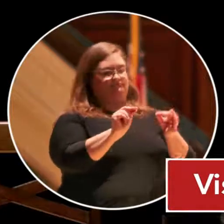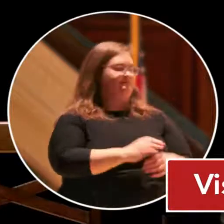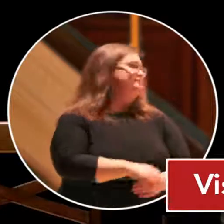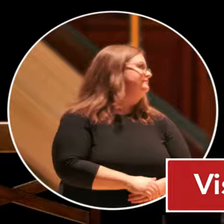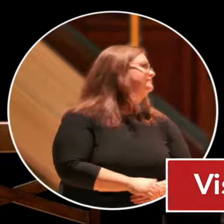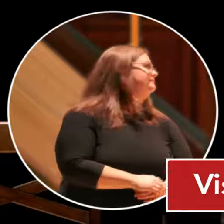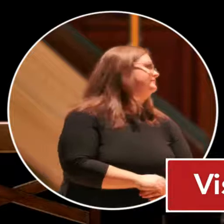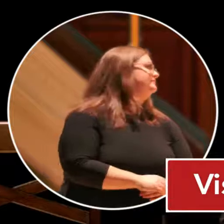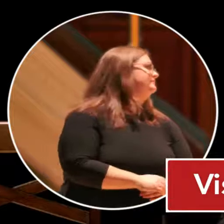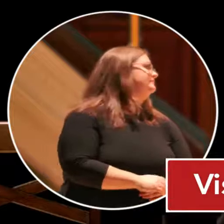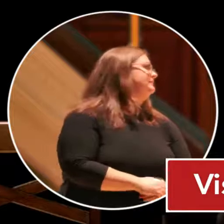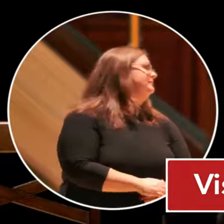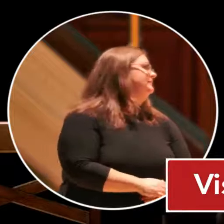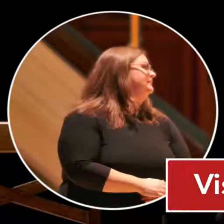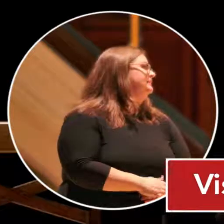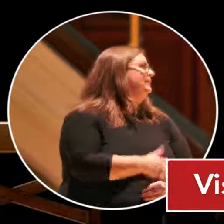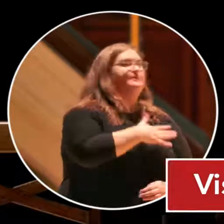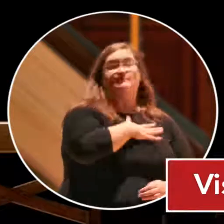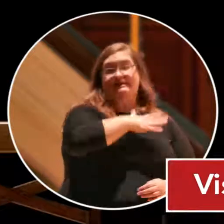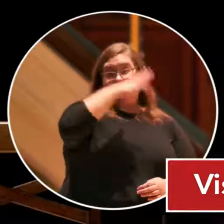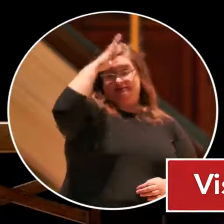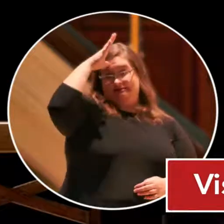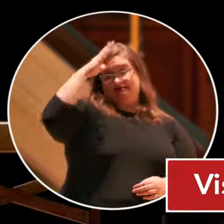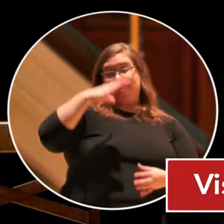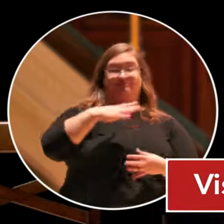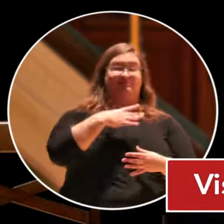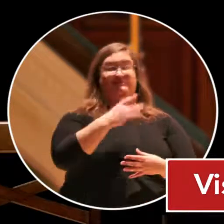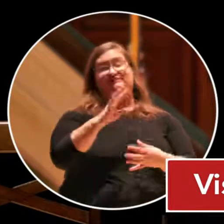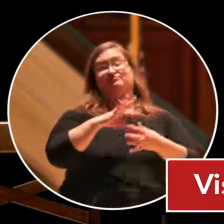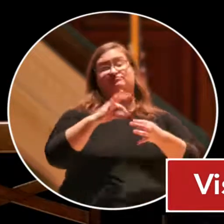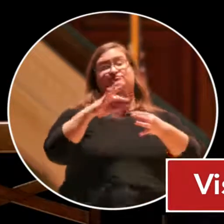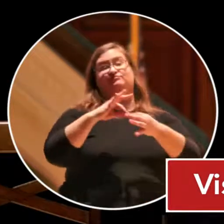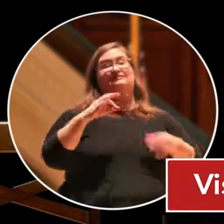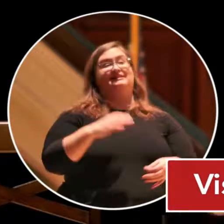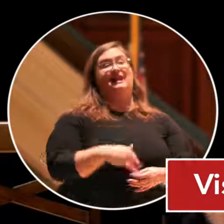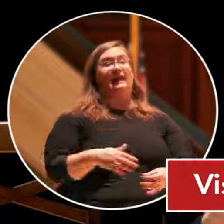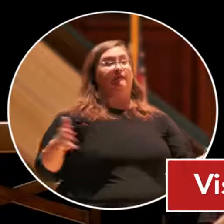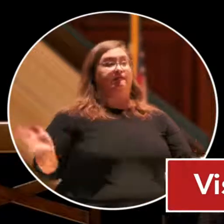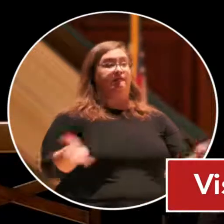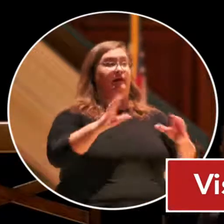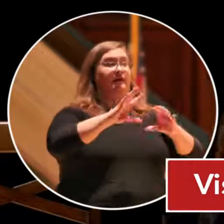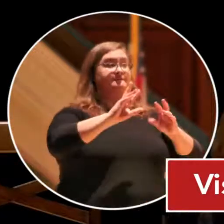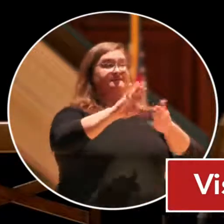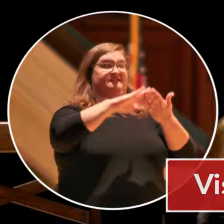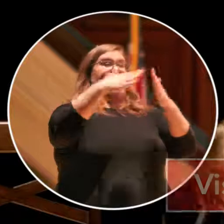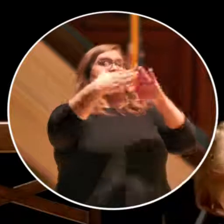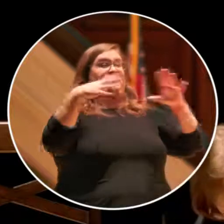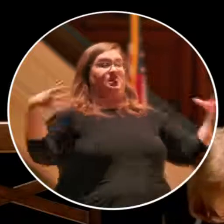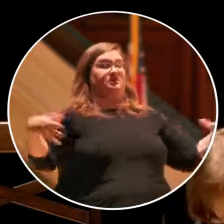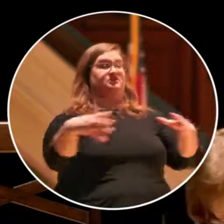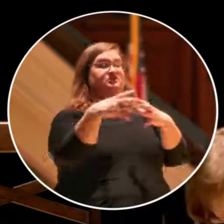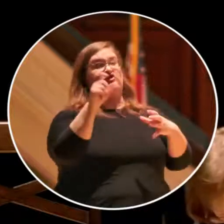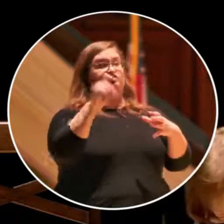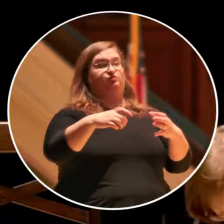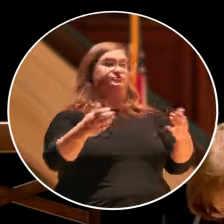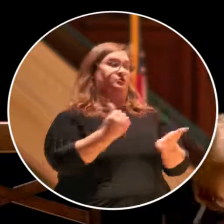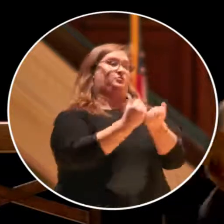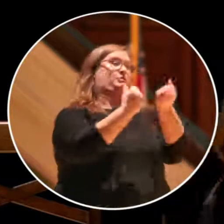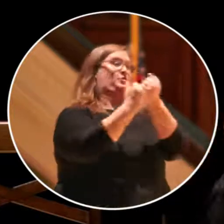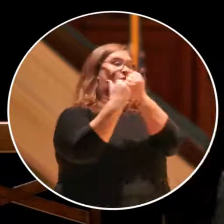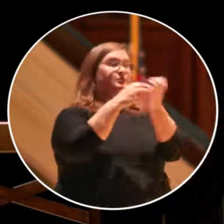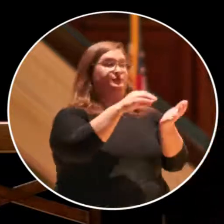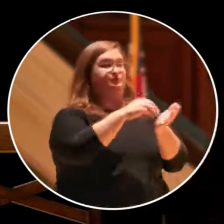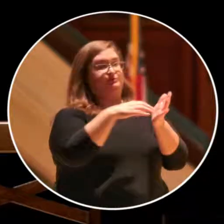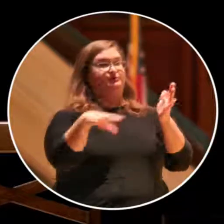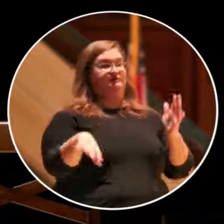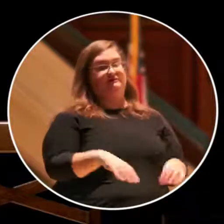As my dad likes to always say, it takes a village. Every situation is complex in its own way, and